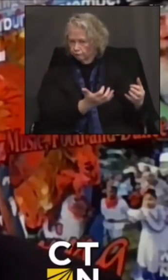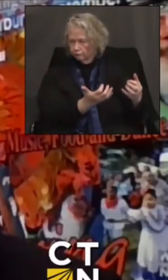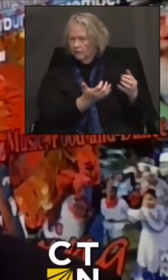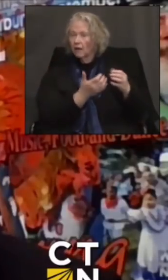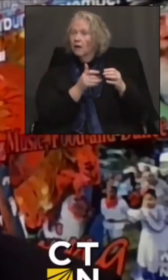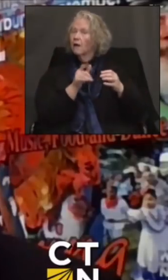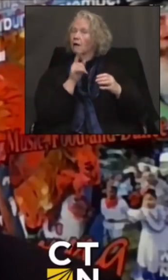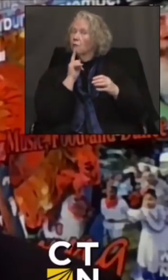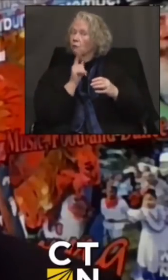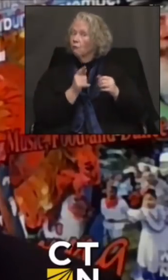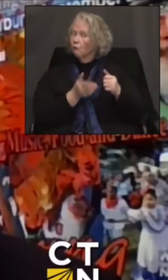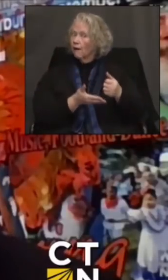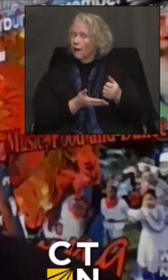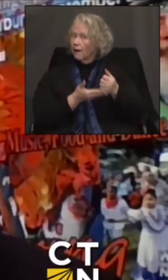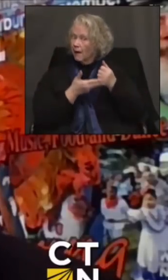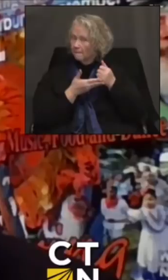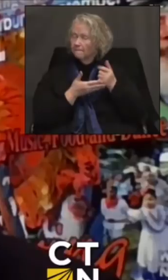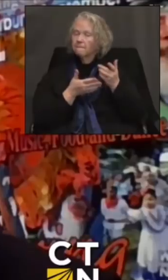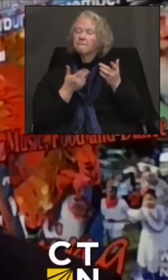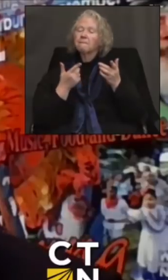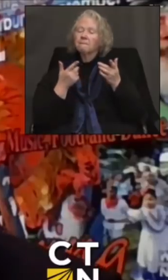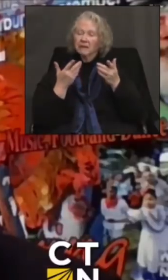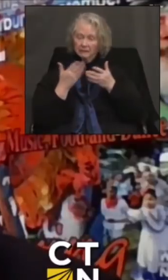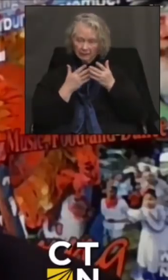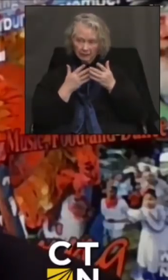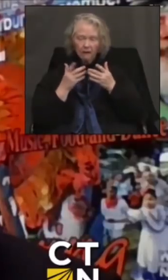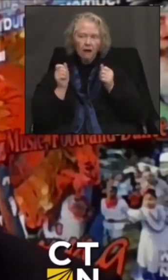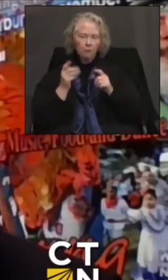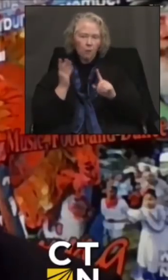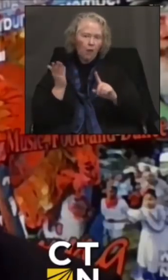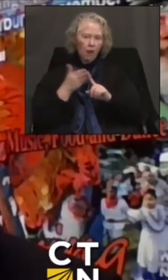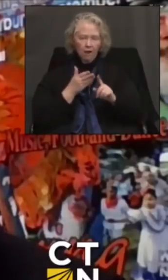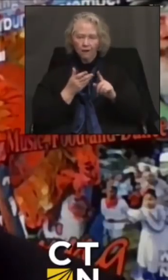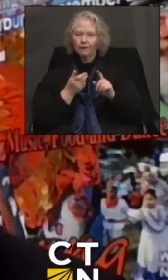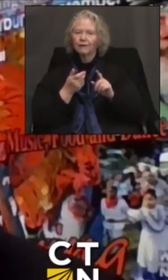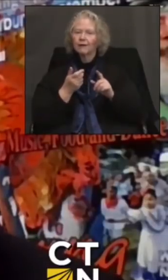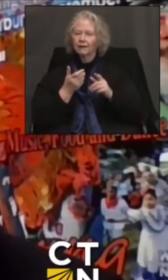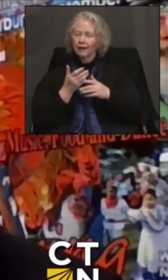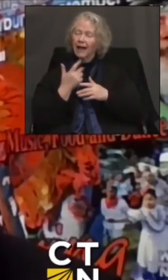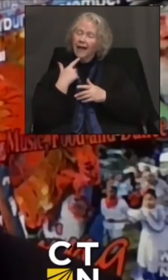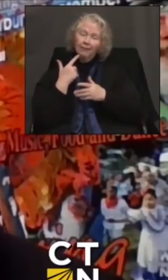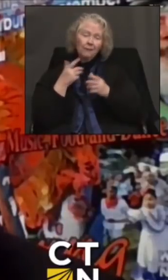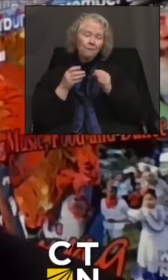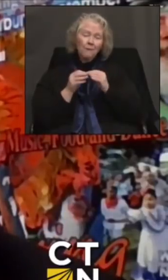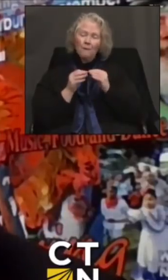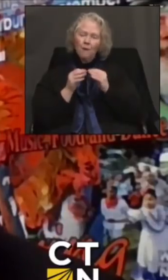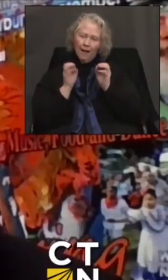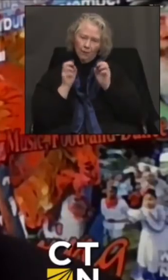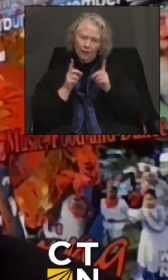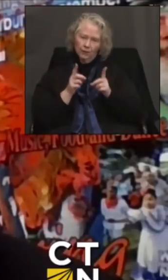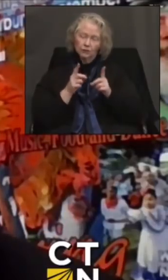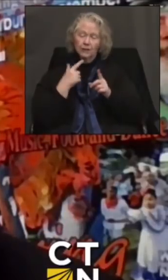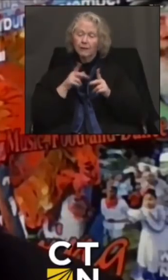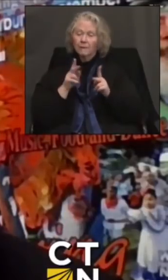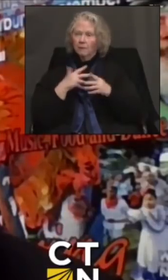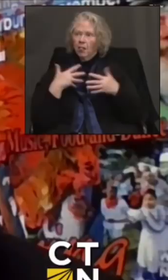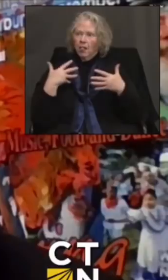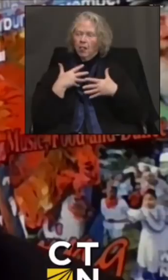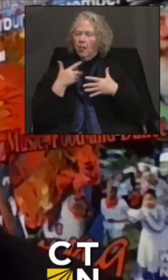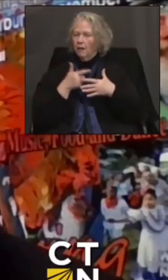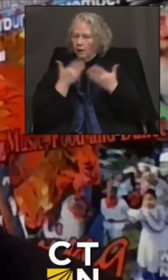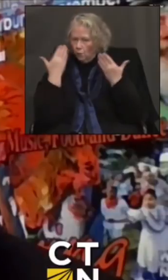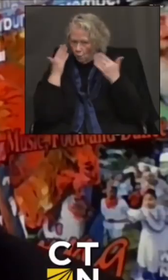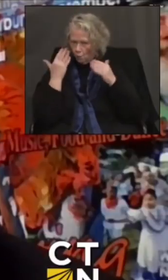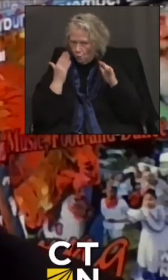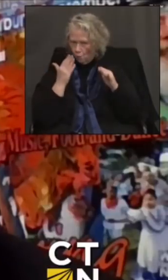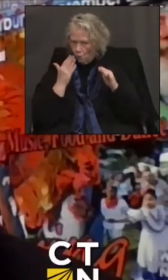it's actually getting us some folks turned around. And honestly, it's about education. You're more afraid of what you don't know, and then